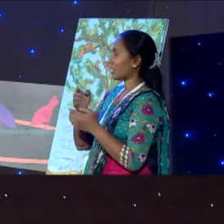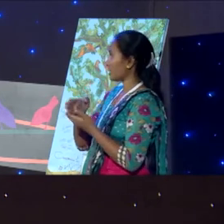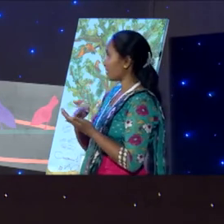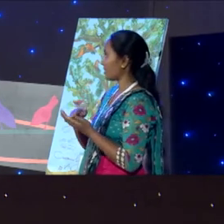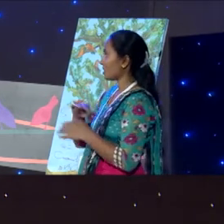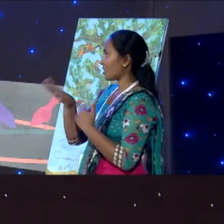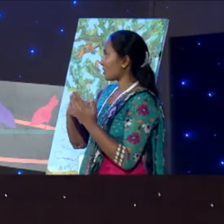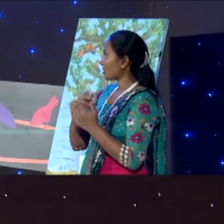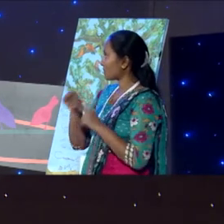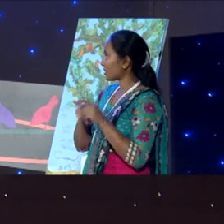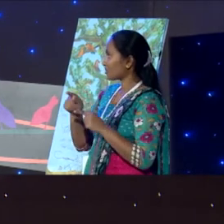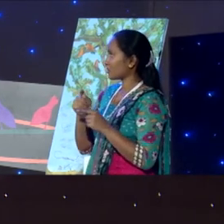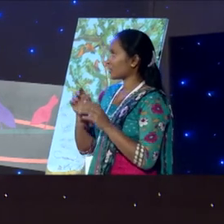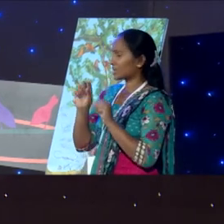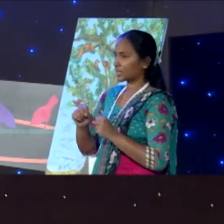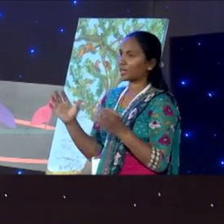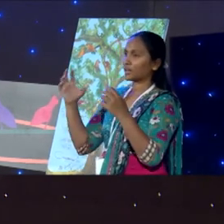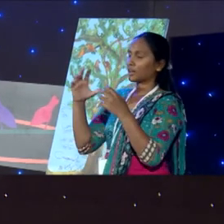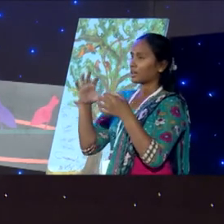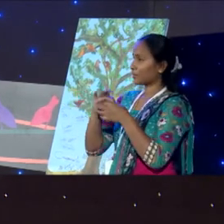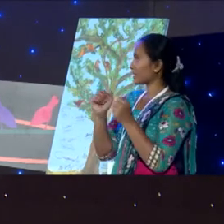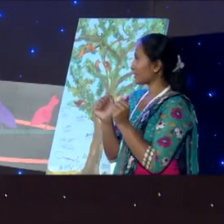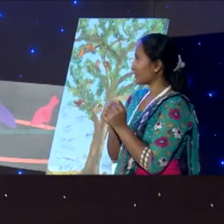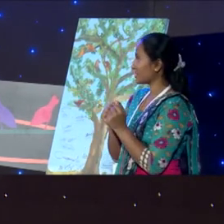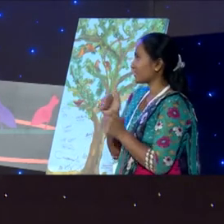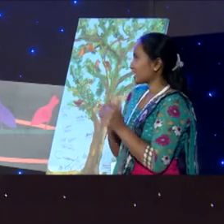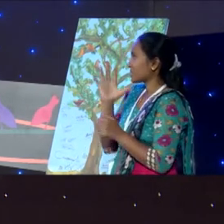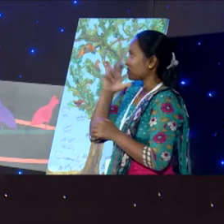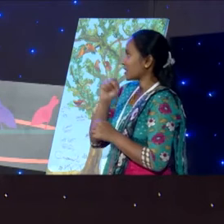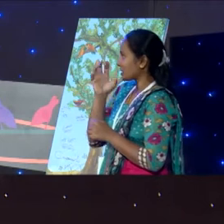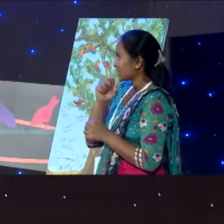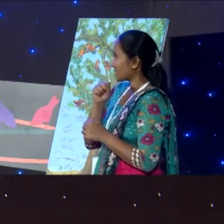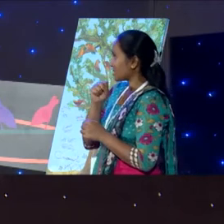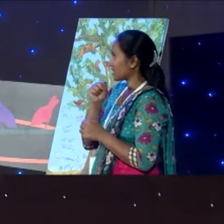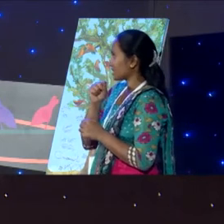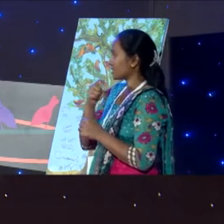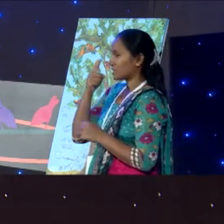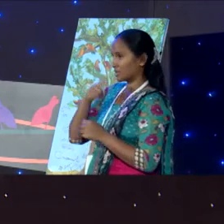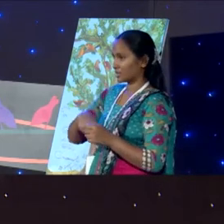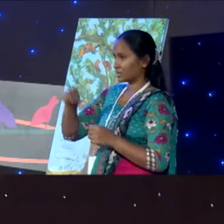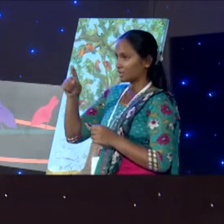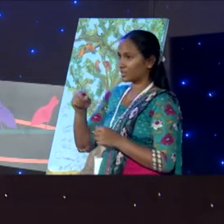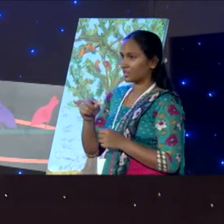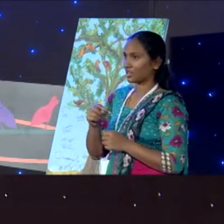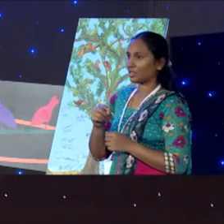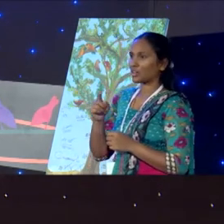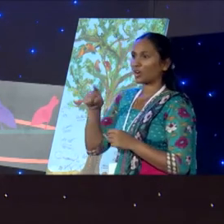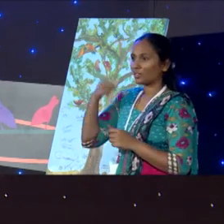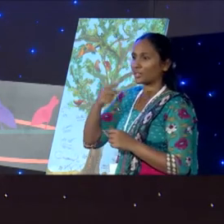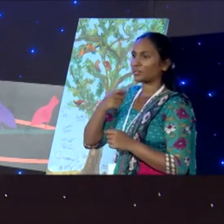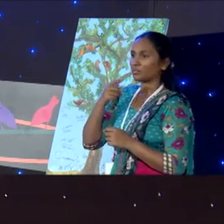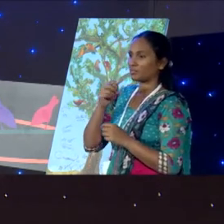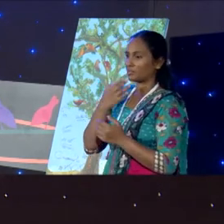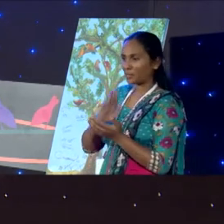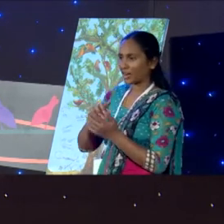or people you can be companion with, which was missing. Which was missing not just in India, so don't just blame India or the